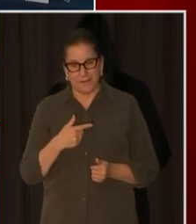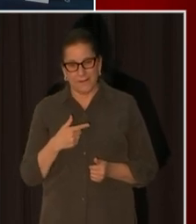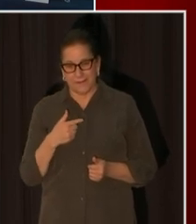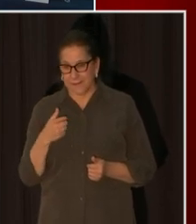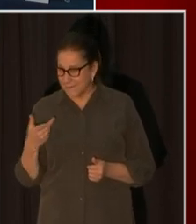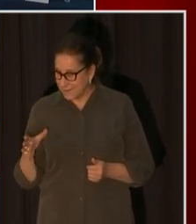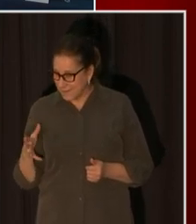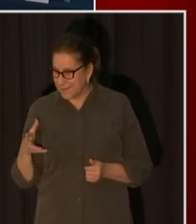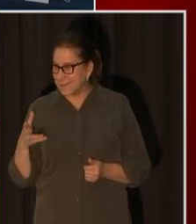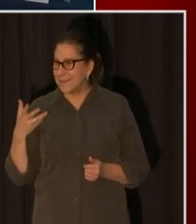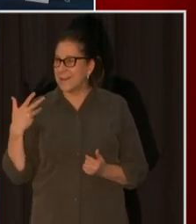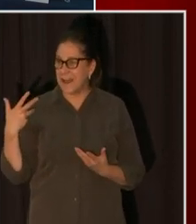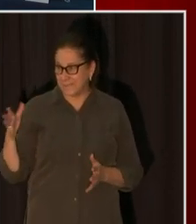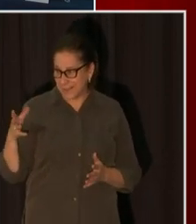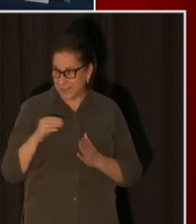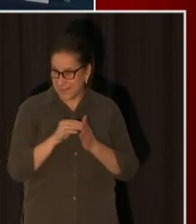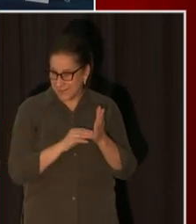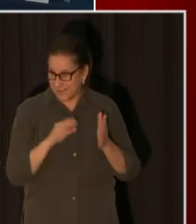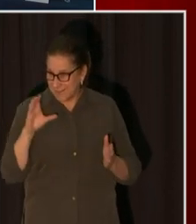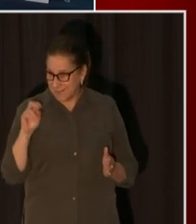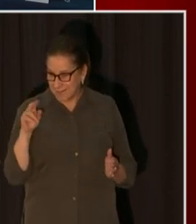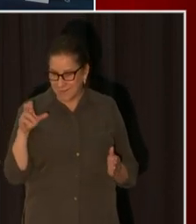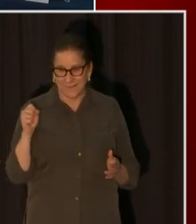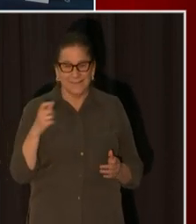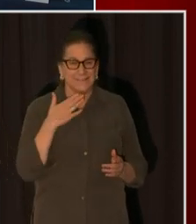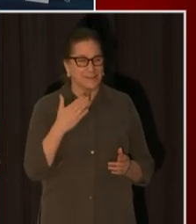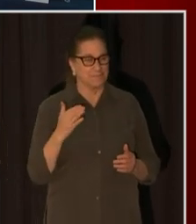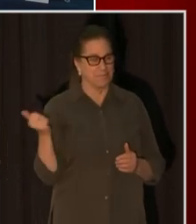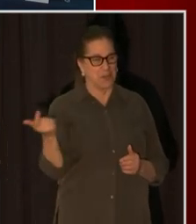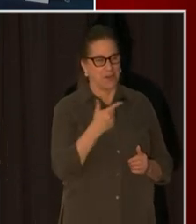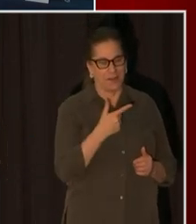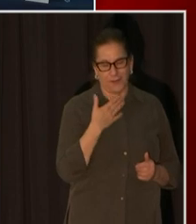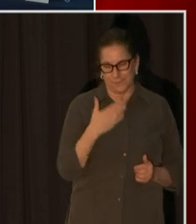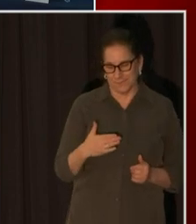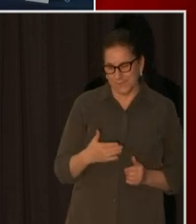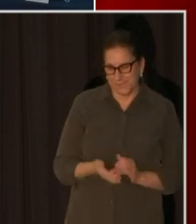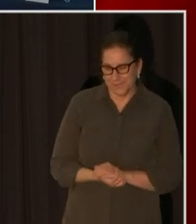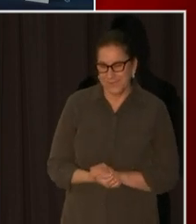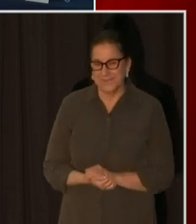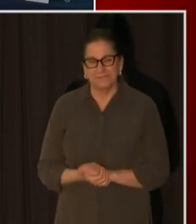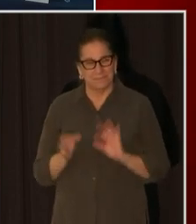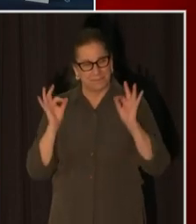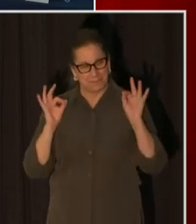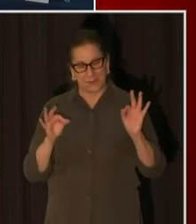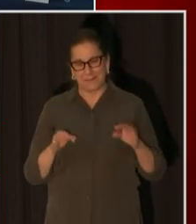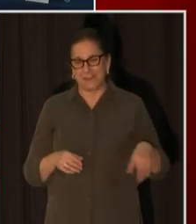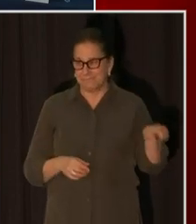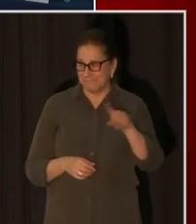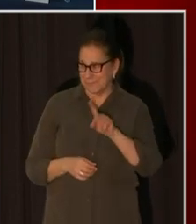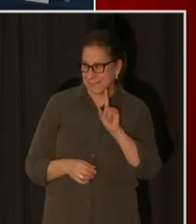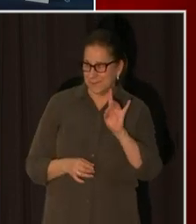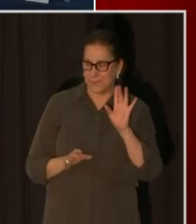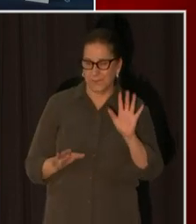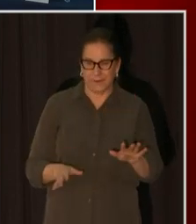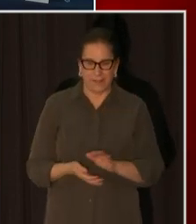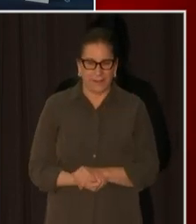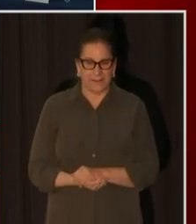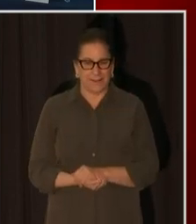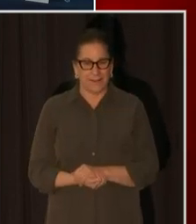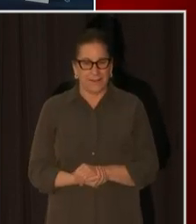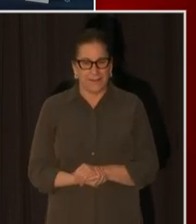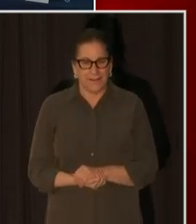democratic city with a Republican in office who makes it clear that I will work with